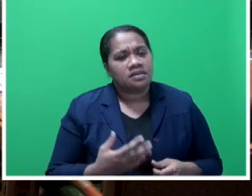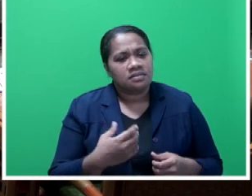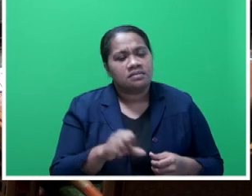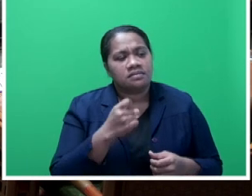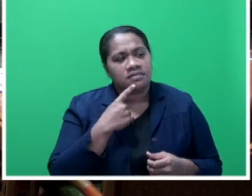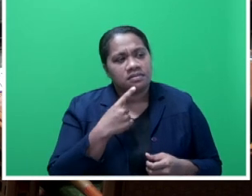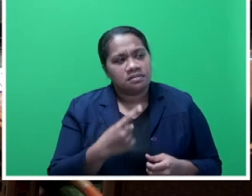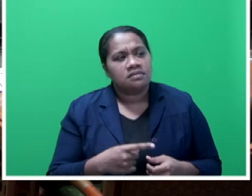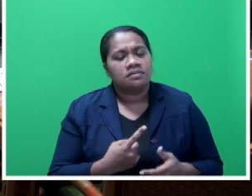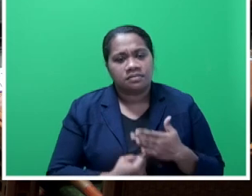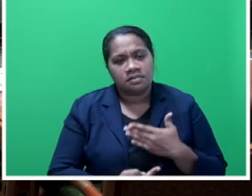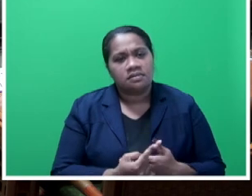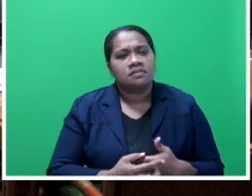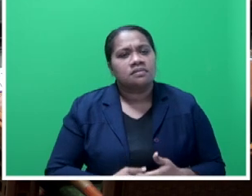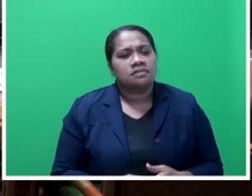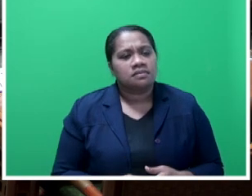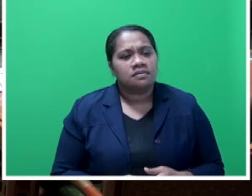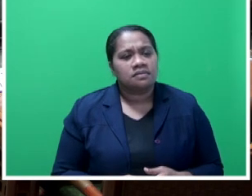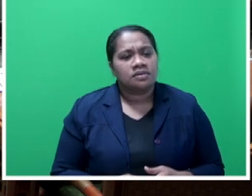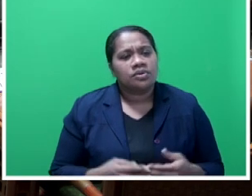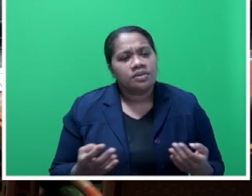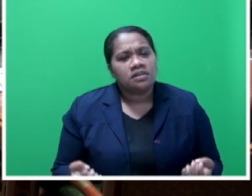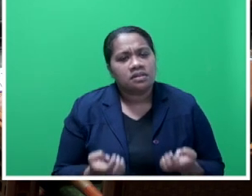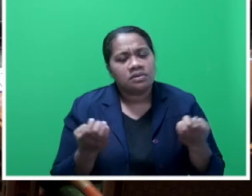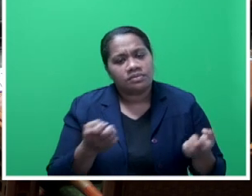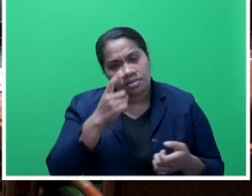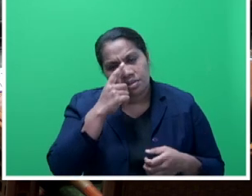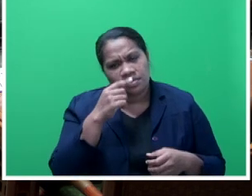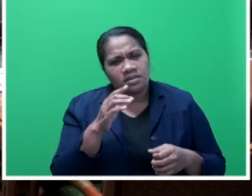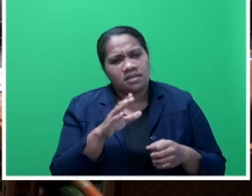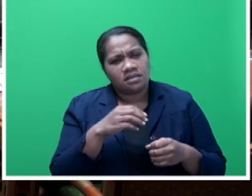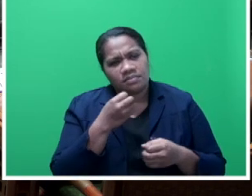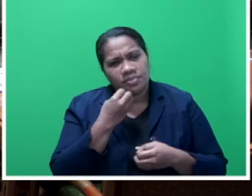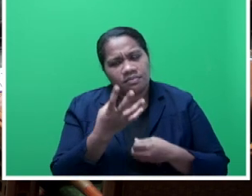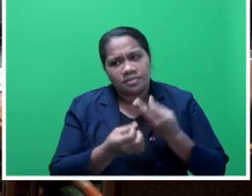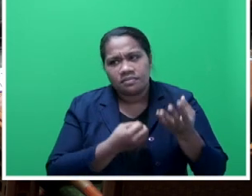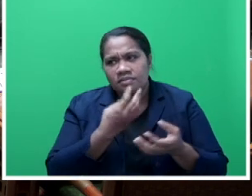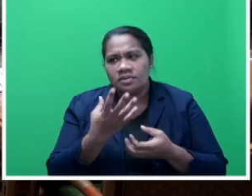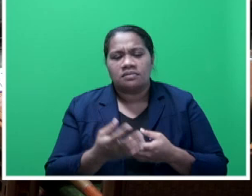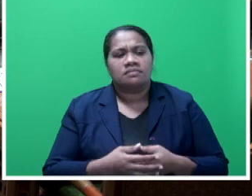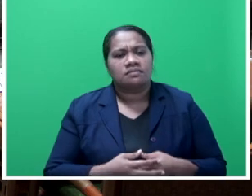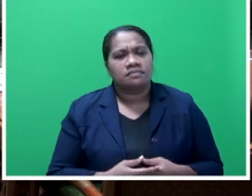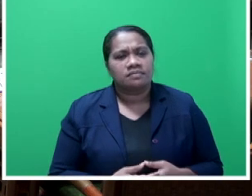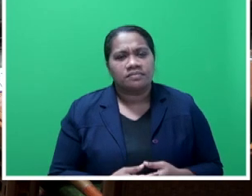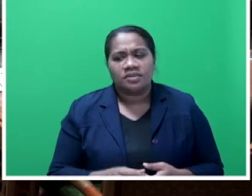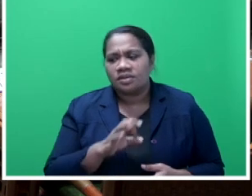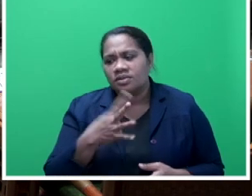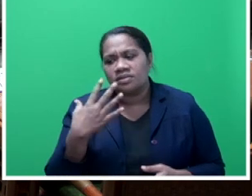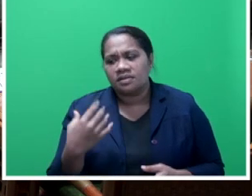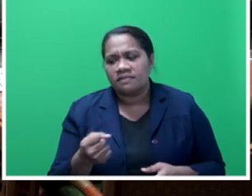They actively encourage people and made statements on the floor of this chamber not to have the KFG app